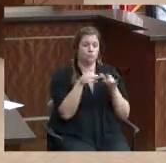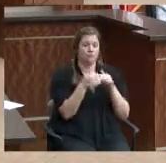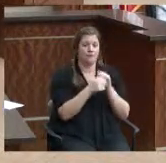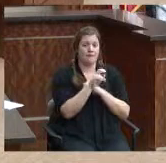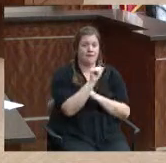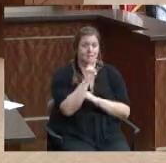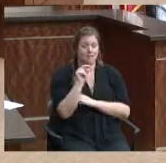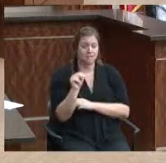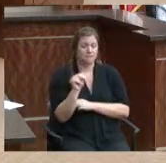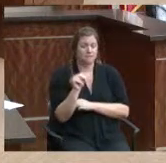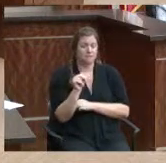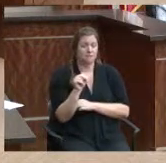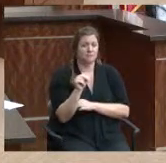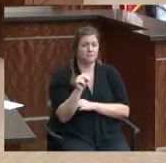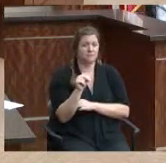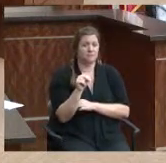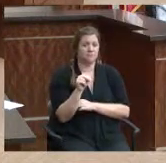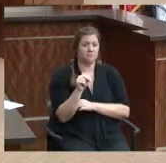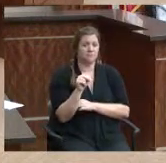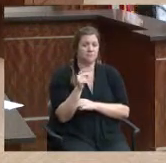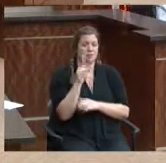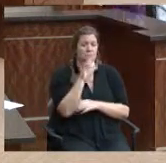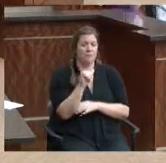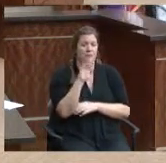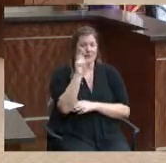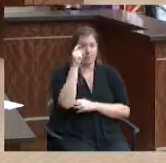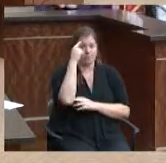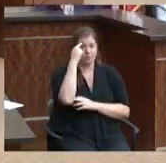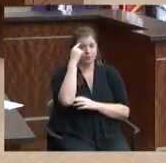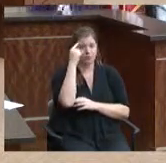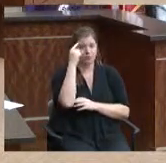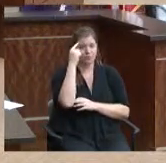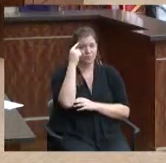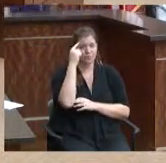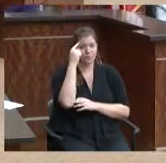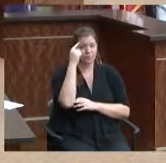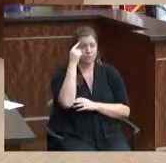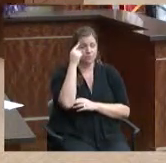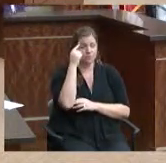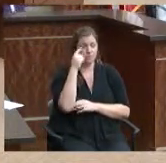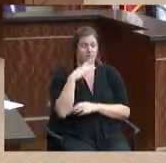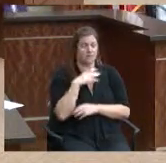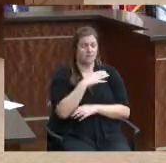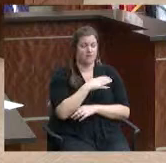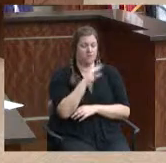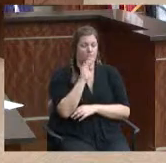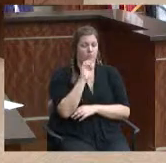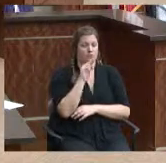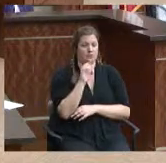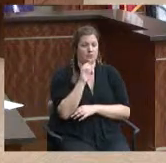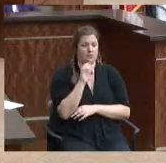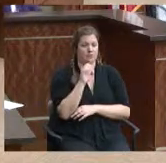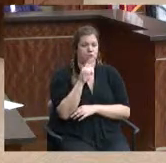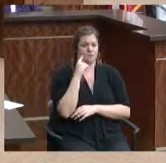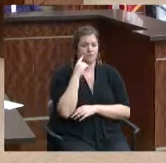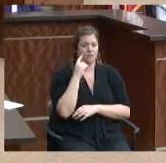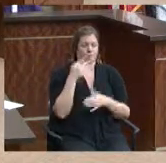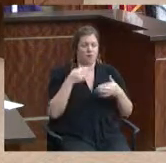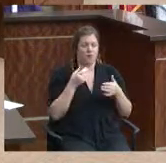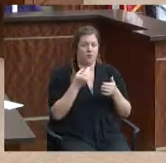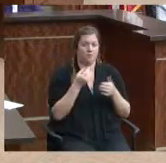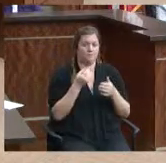The highlight was the presentation of a proclamation by the Governor to Senator Bernie Fowler for his decades of